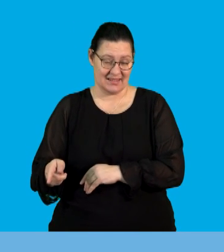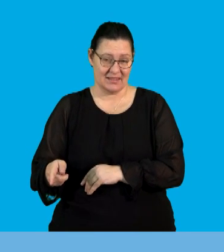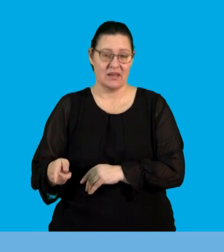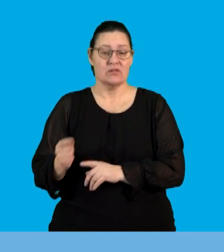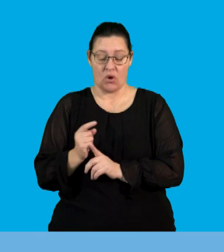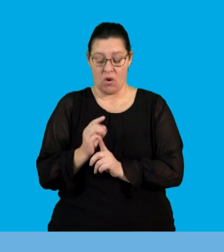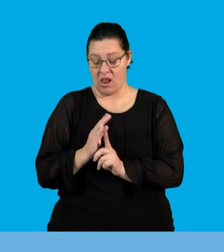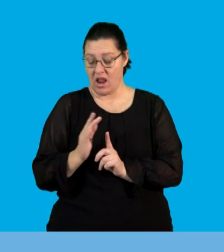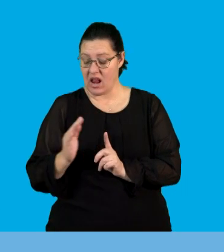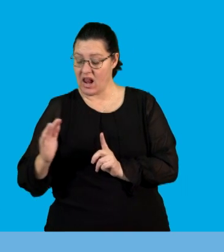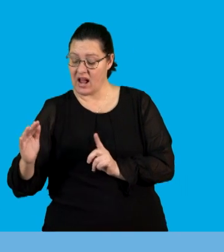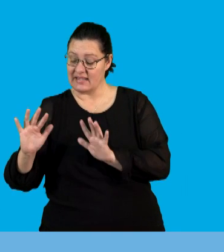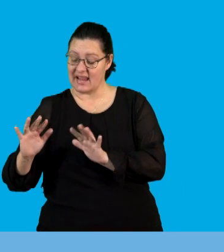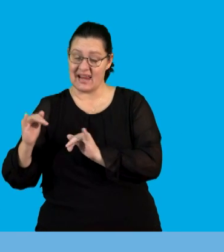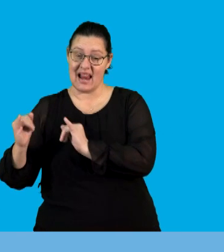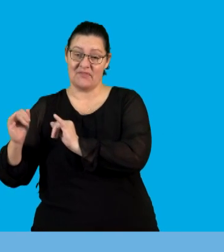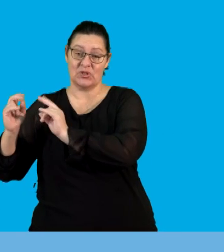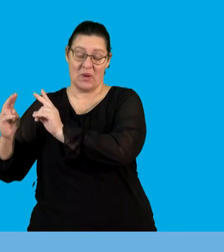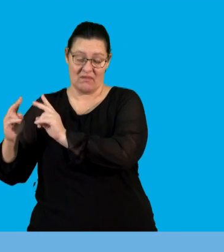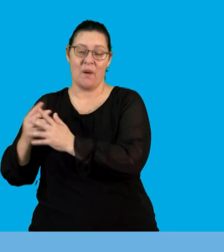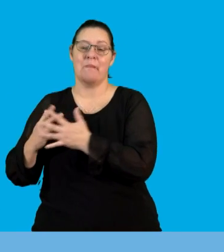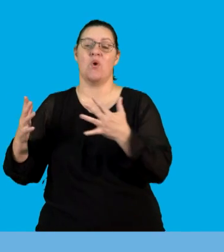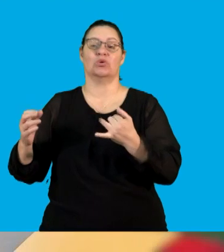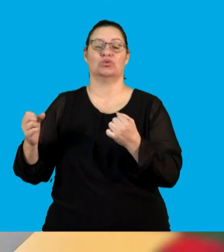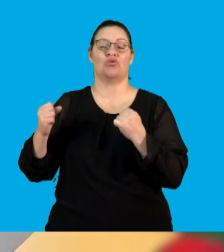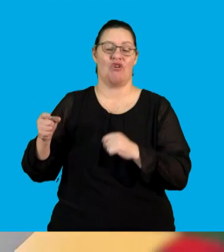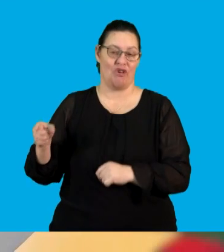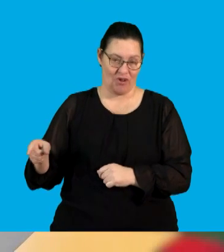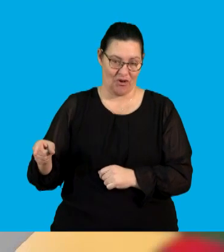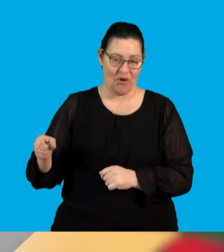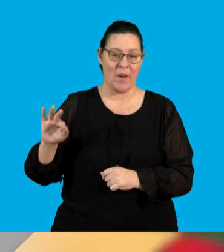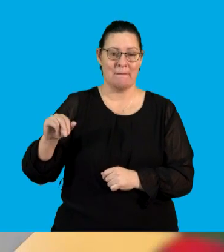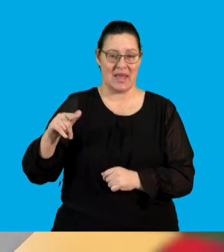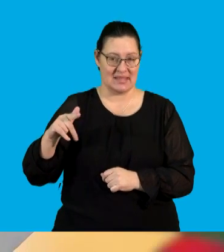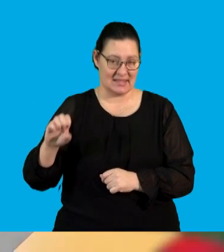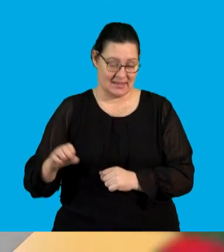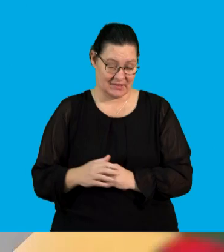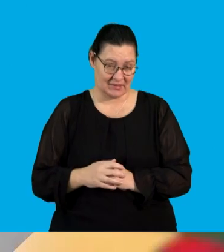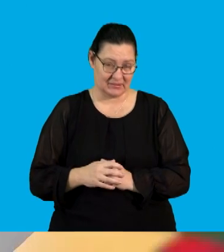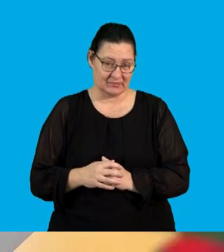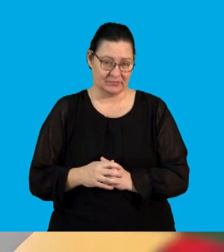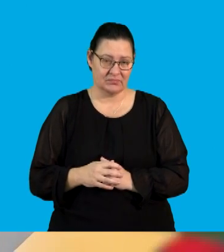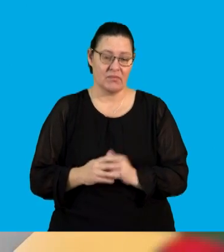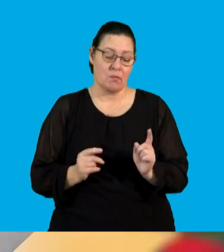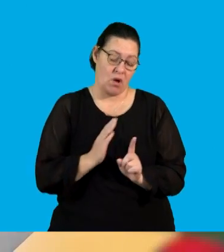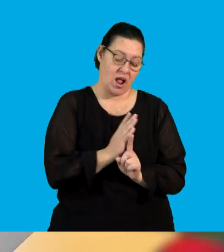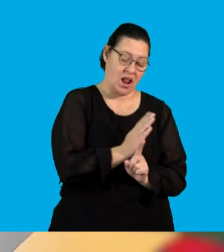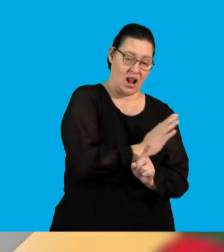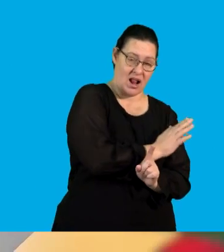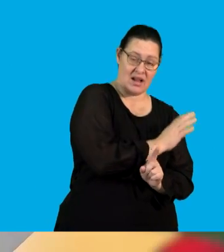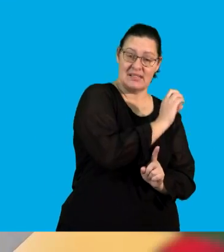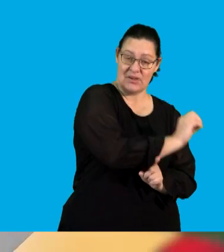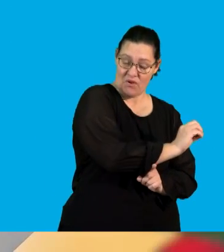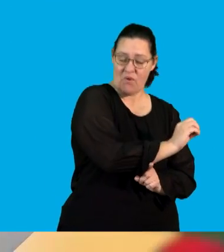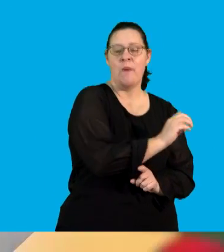the further you move away from 7, going to 10, 11, and 12, then we can talk about a substance being a strong base. And the